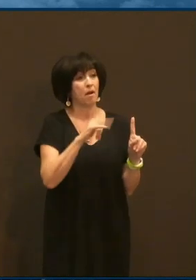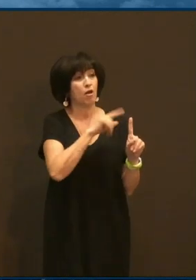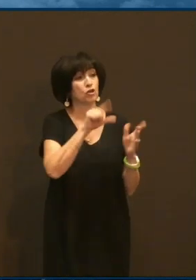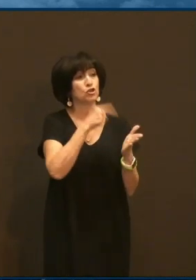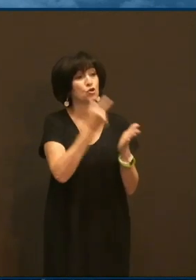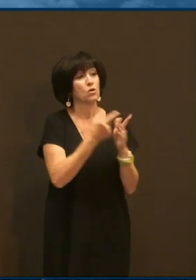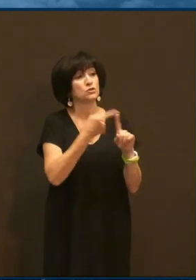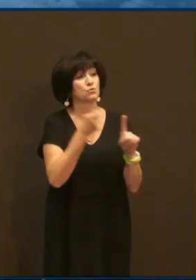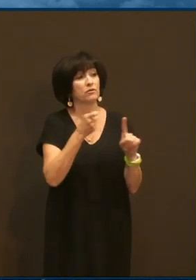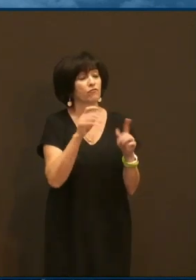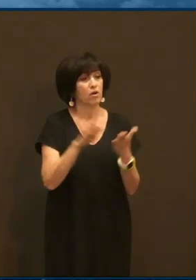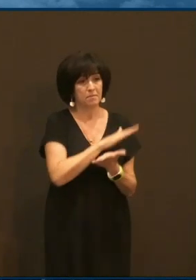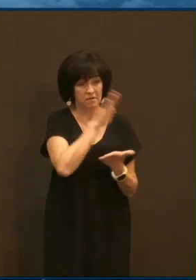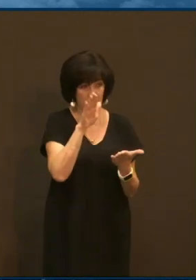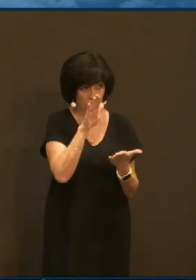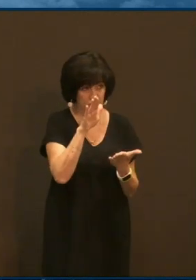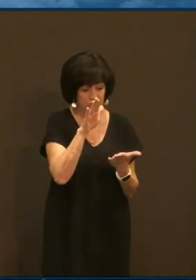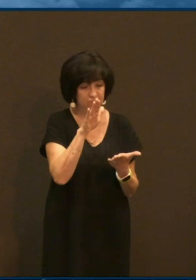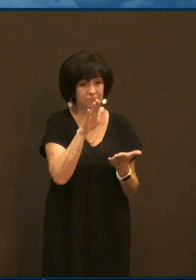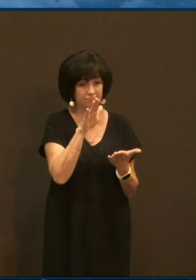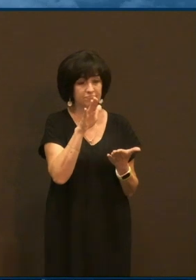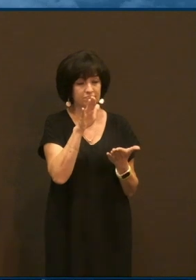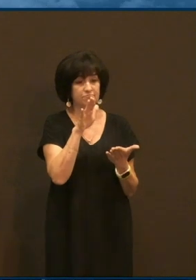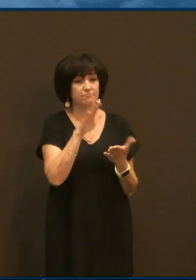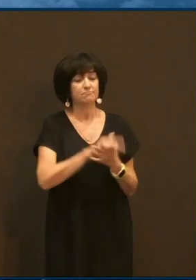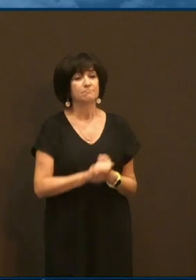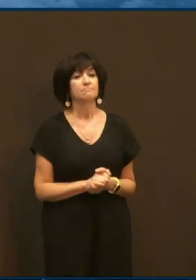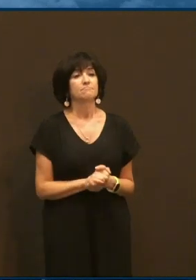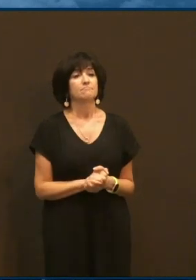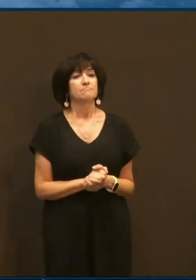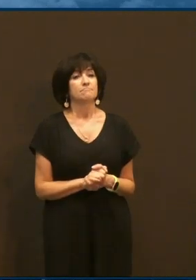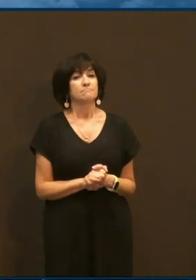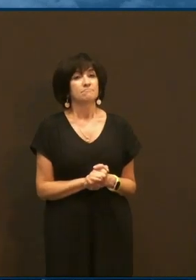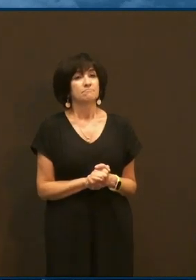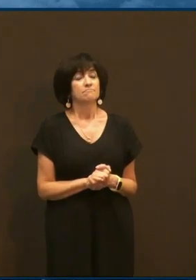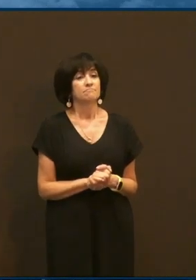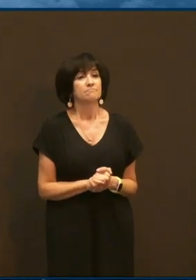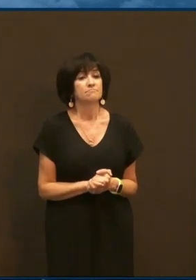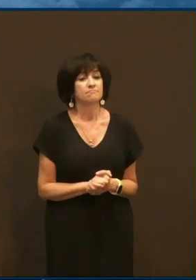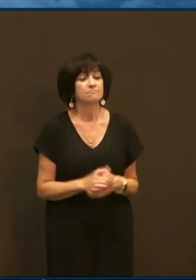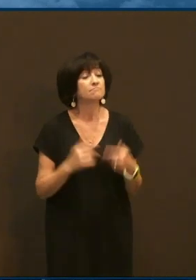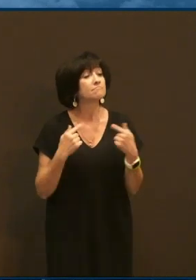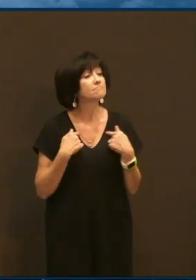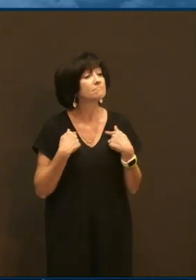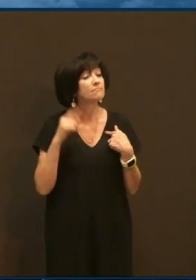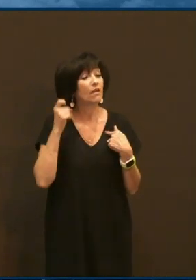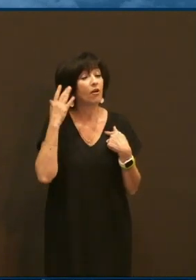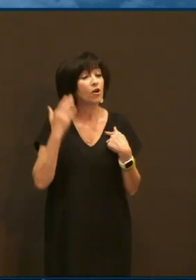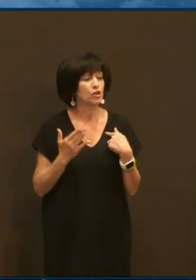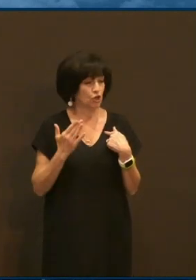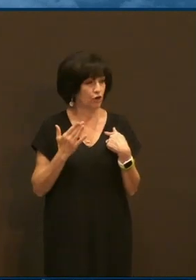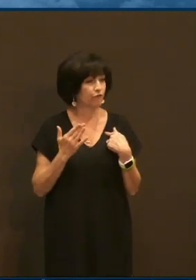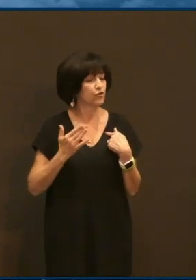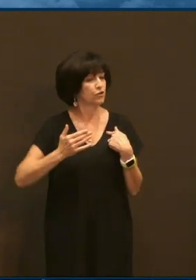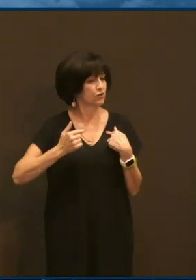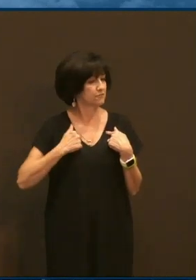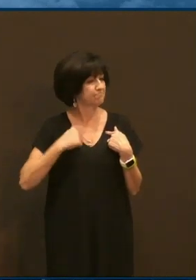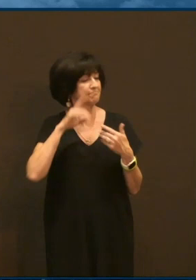from college. One of the things that you learn as governor, particularly